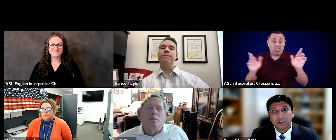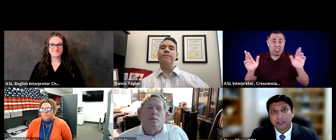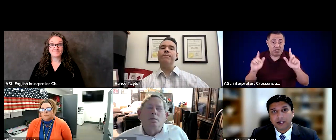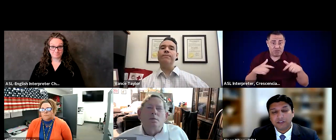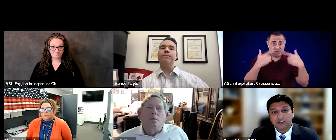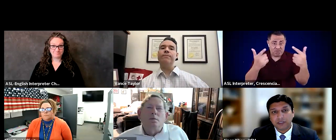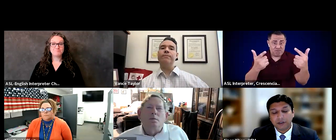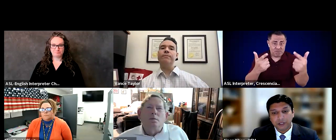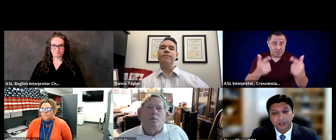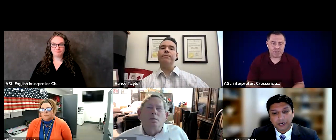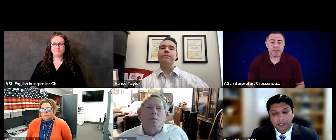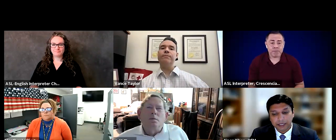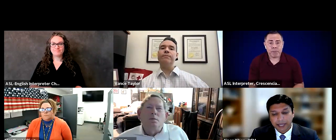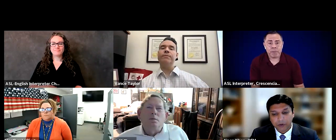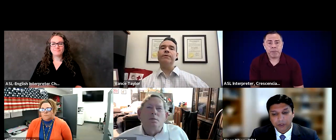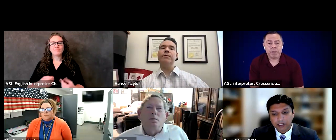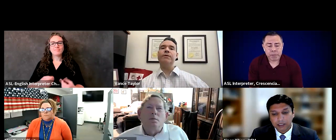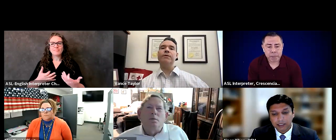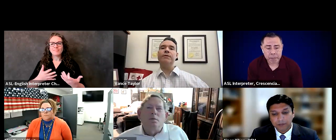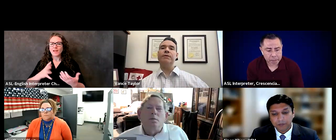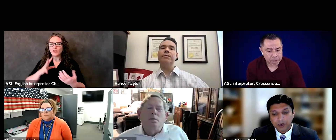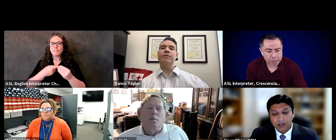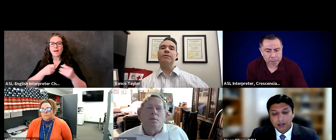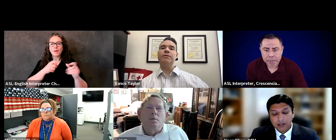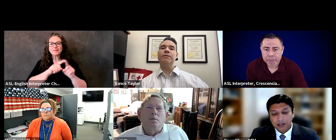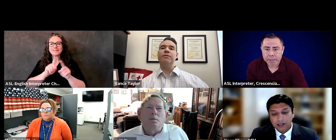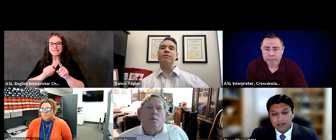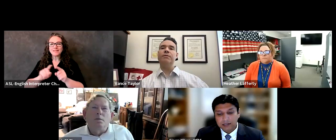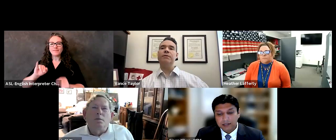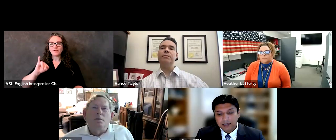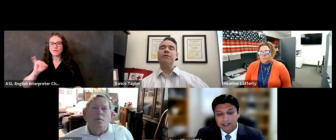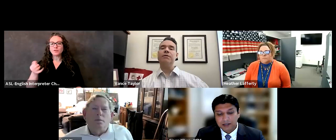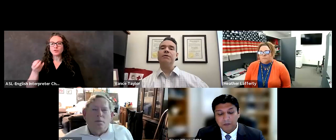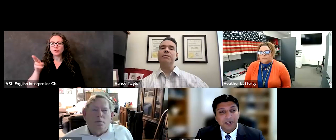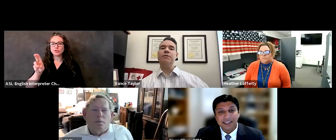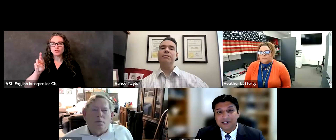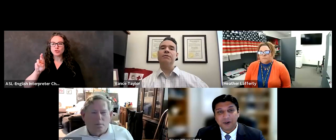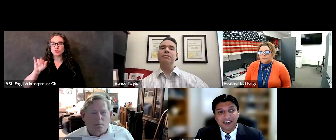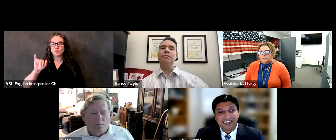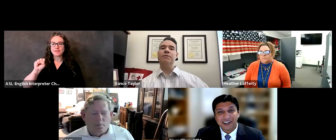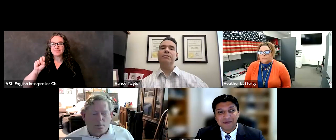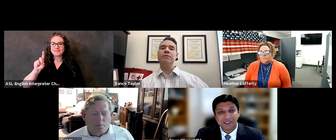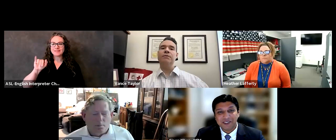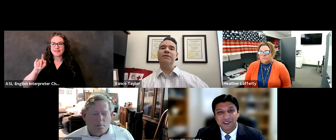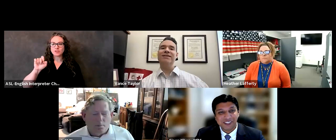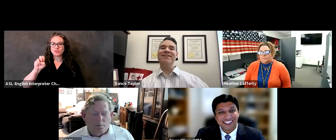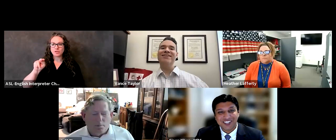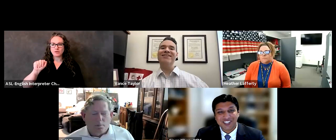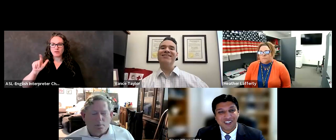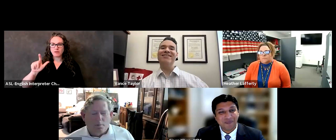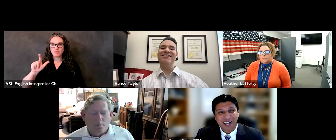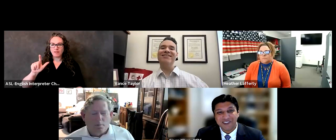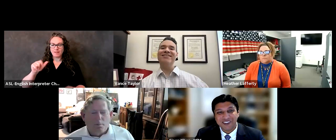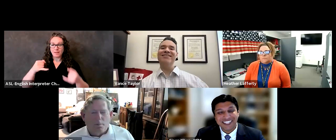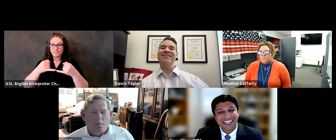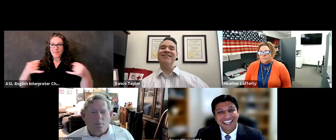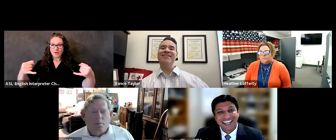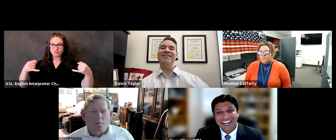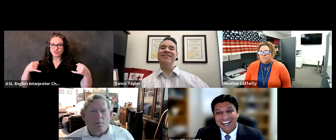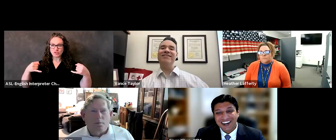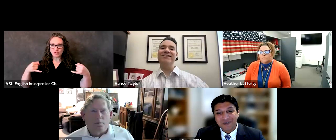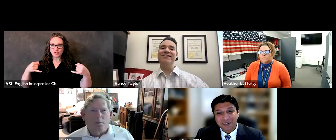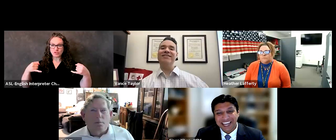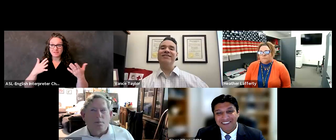I think I said that earlier, LA County is a beast when it comes to jurisdictional boundaries.